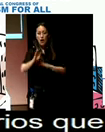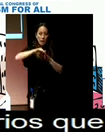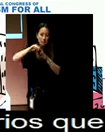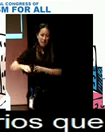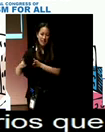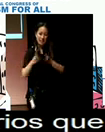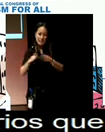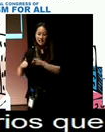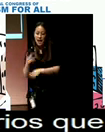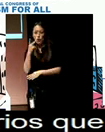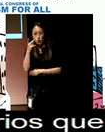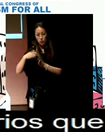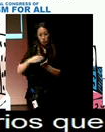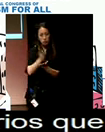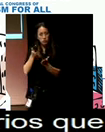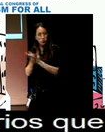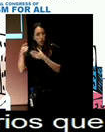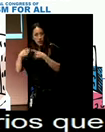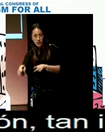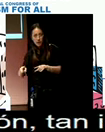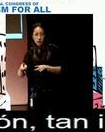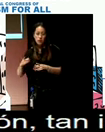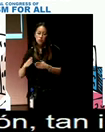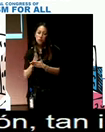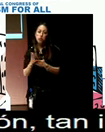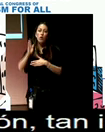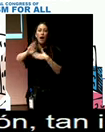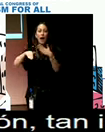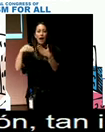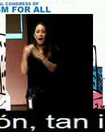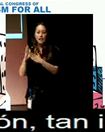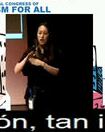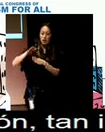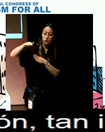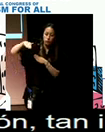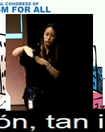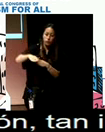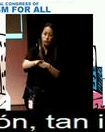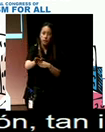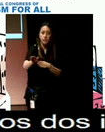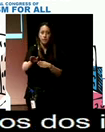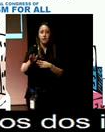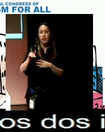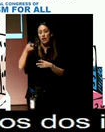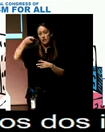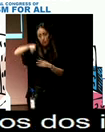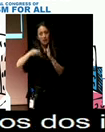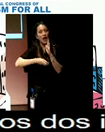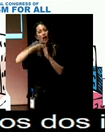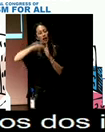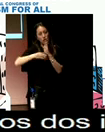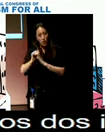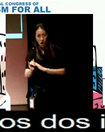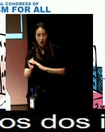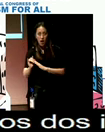We created two itineraries that led to the ramp area. There